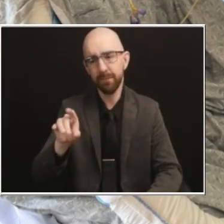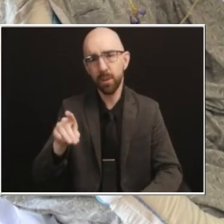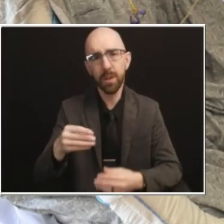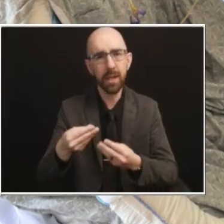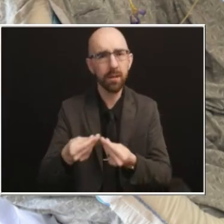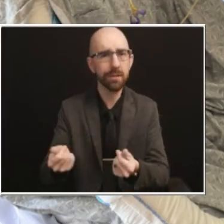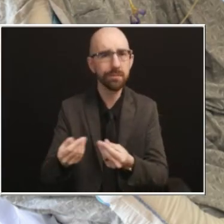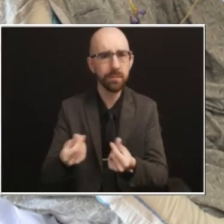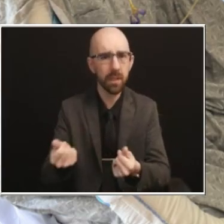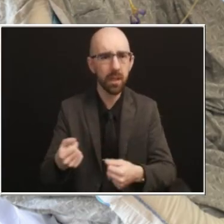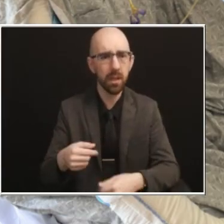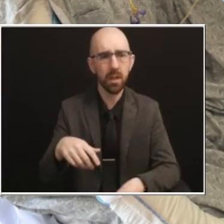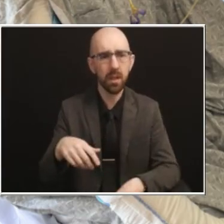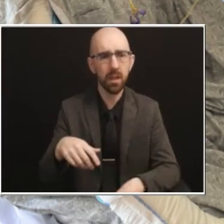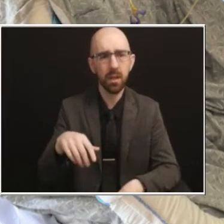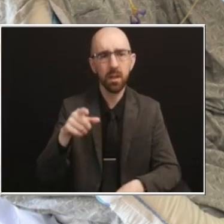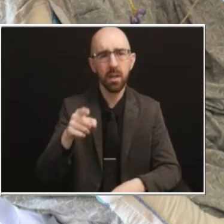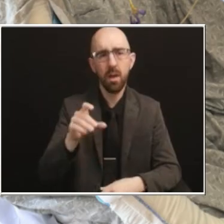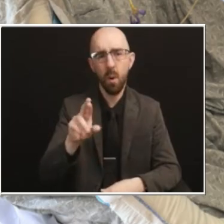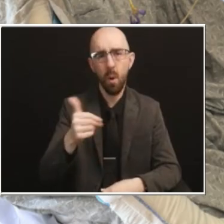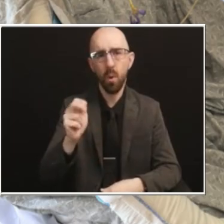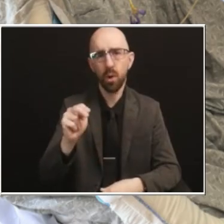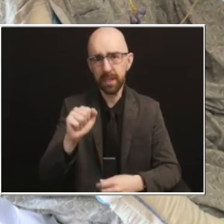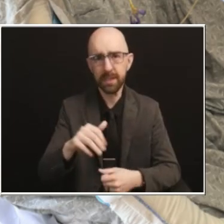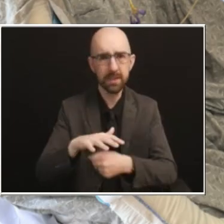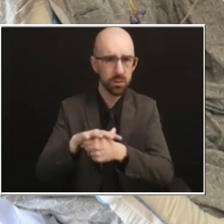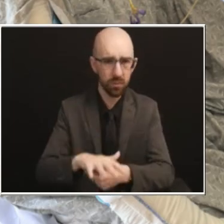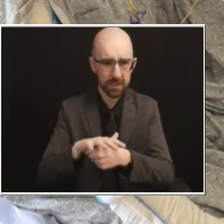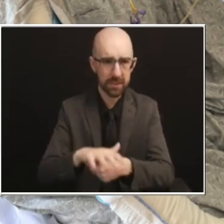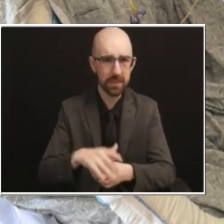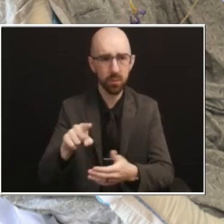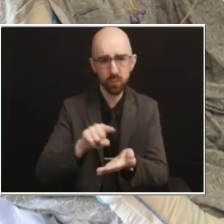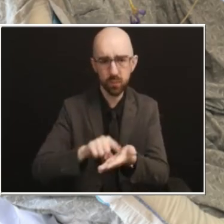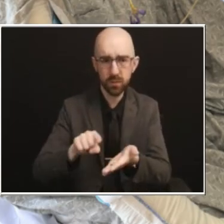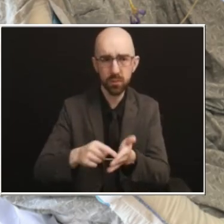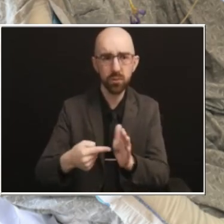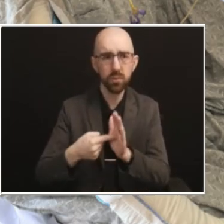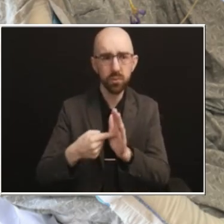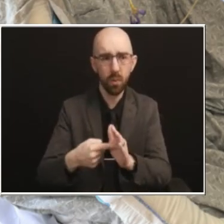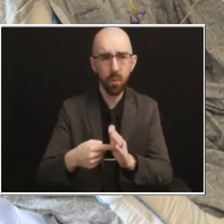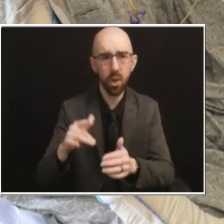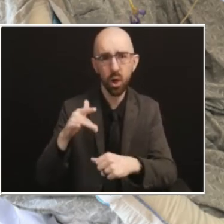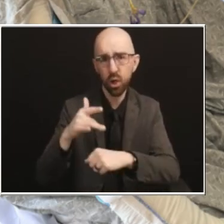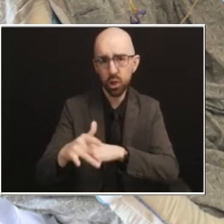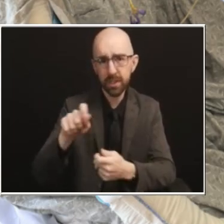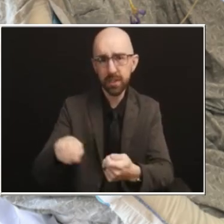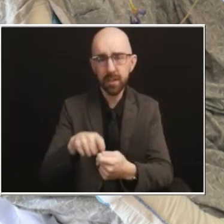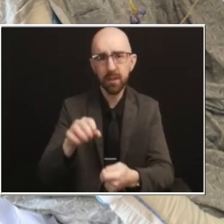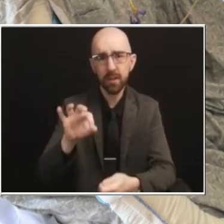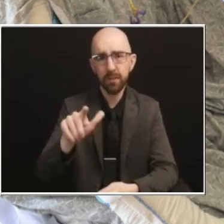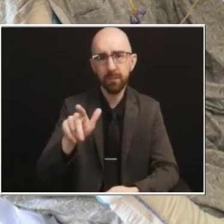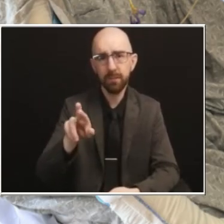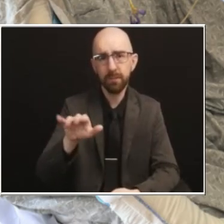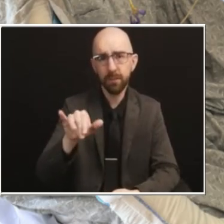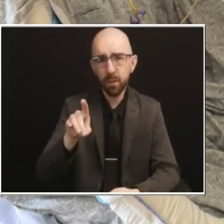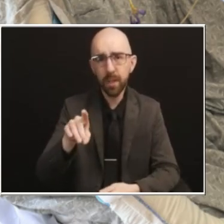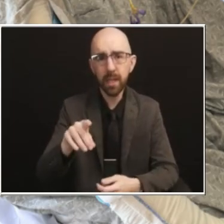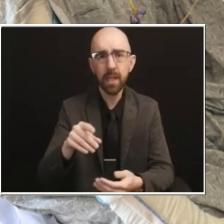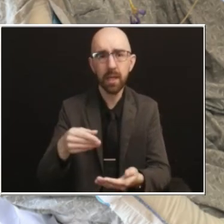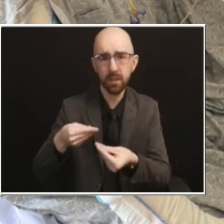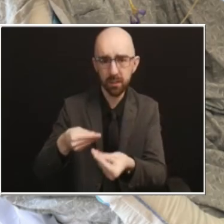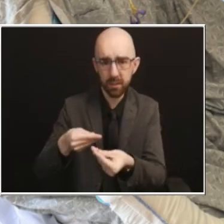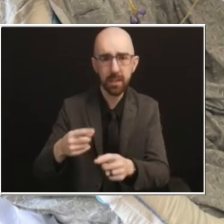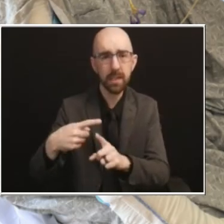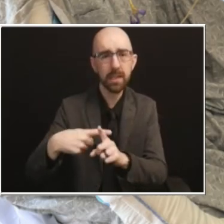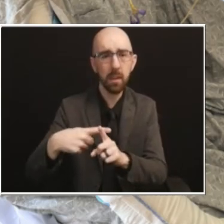under extreme stress. And then there's research that shows that early precise fluid resuscitation and temperature